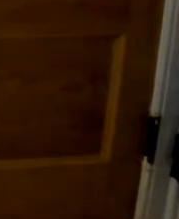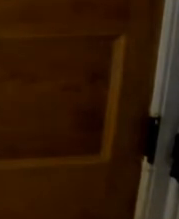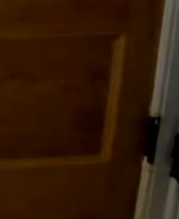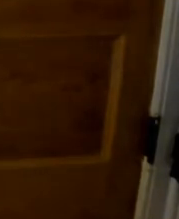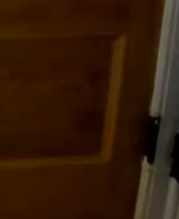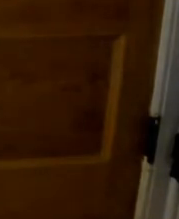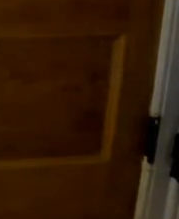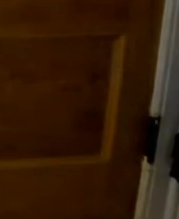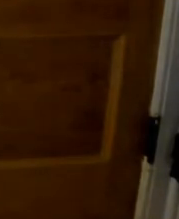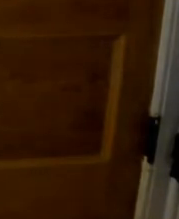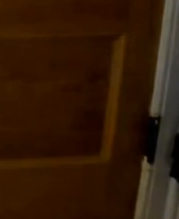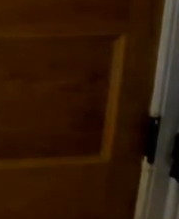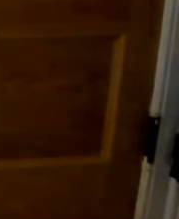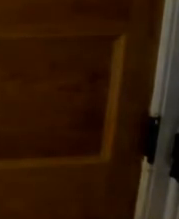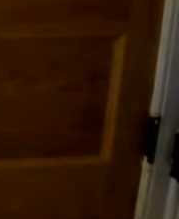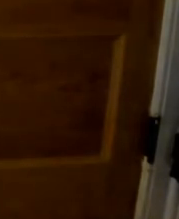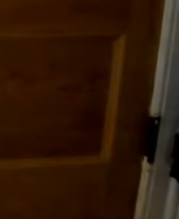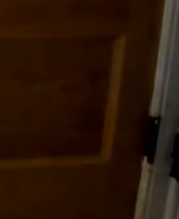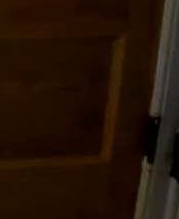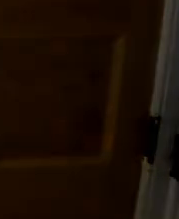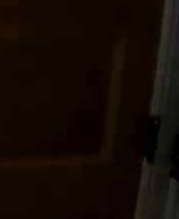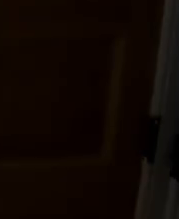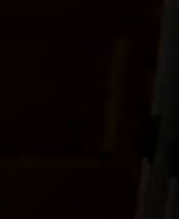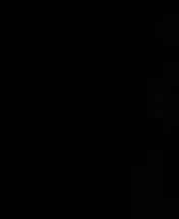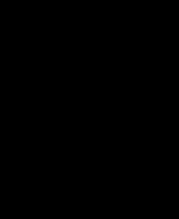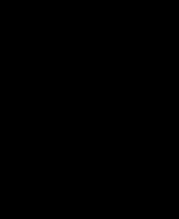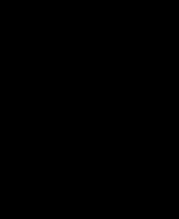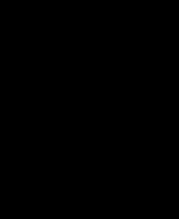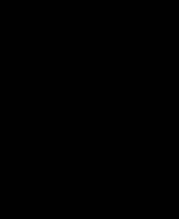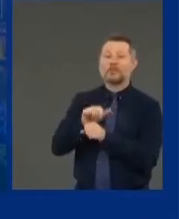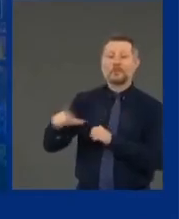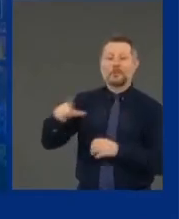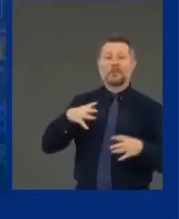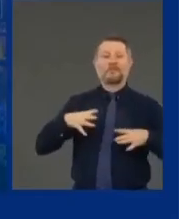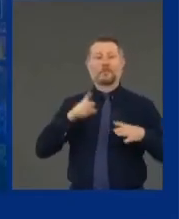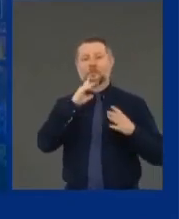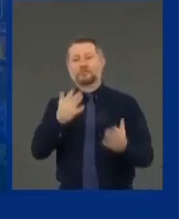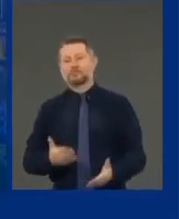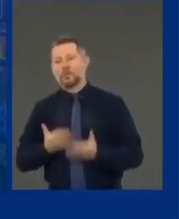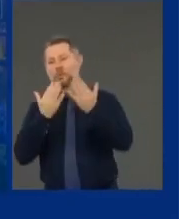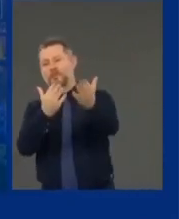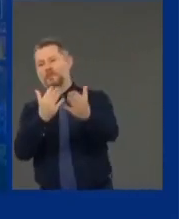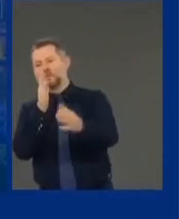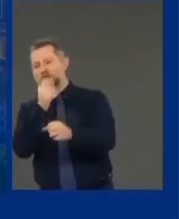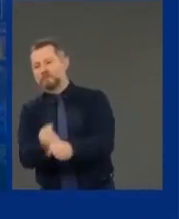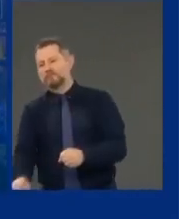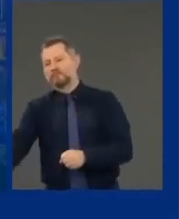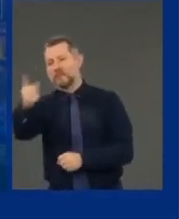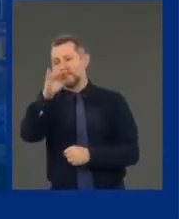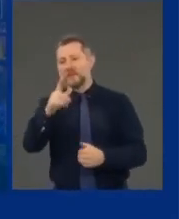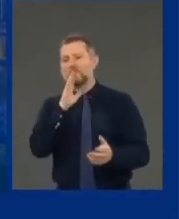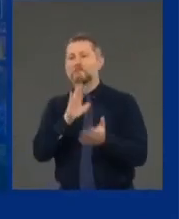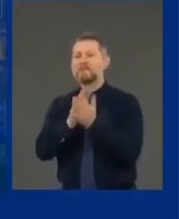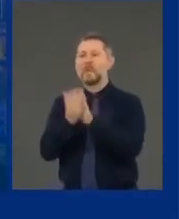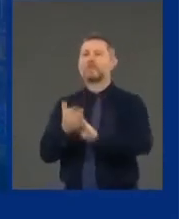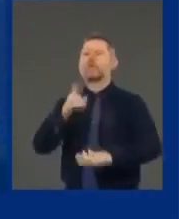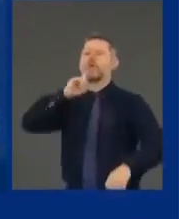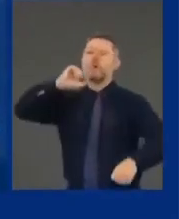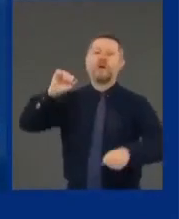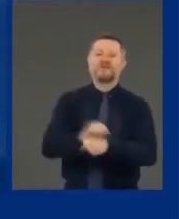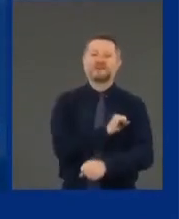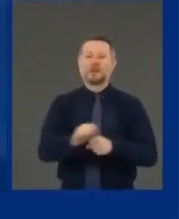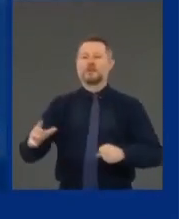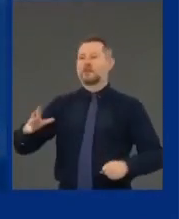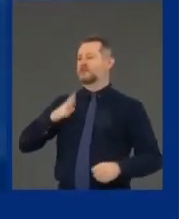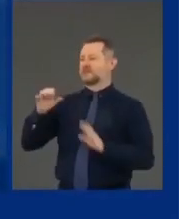and gentlemen, the governor of New York State. On the reopening, we're continuing to follow the data